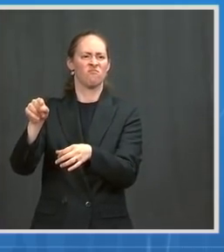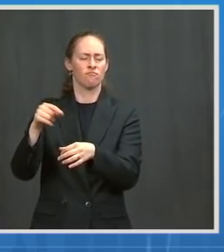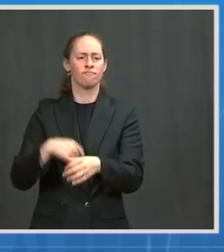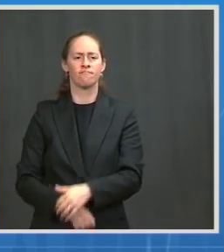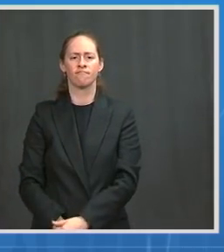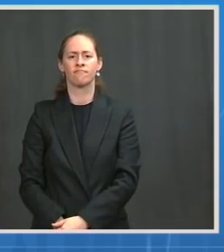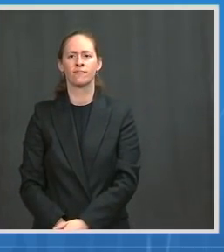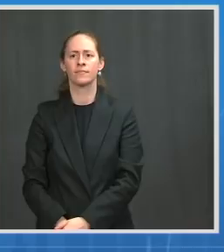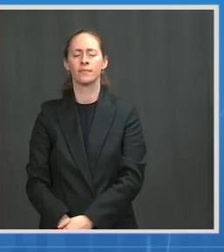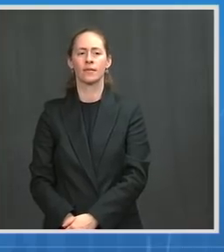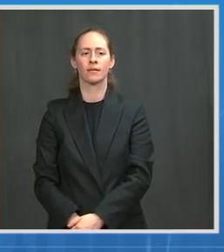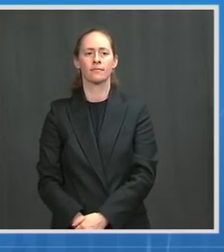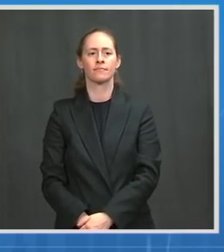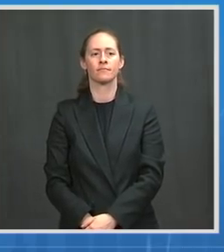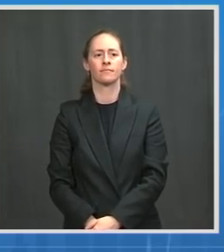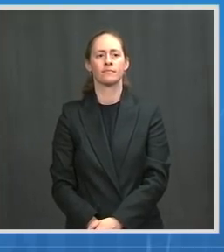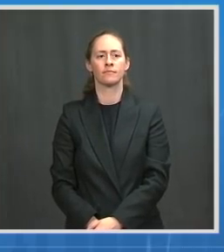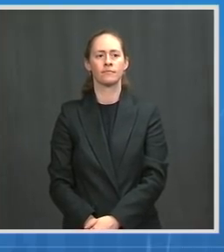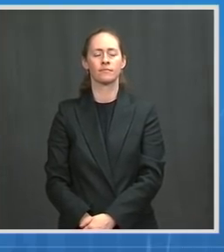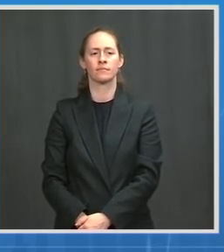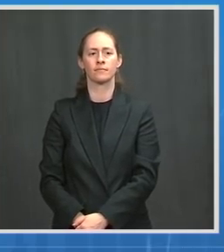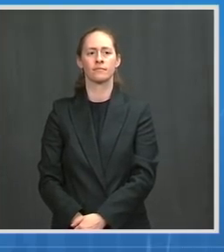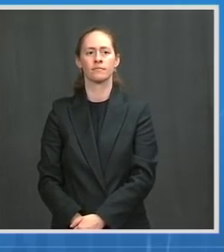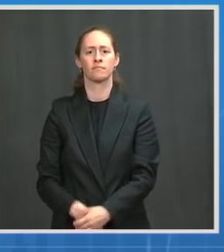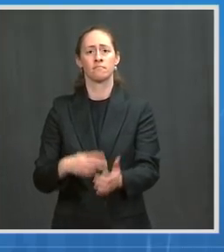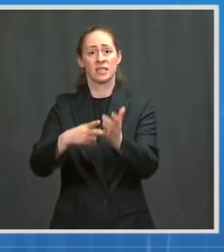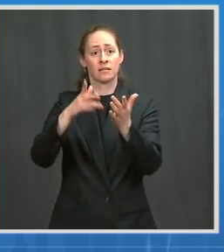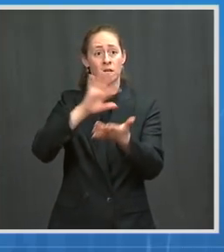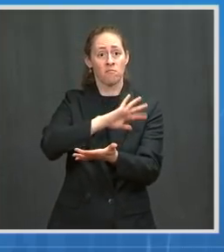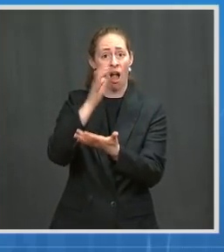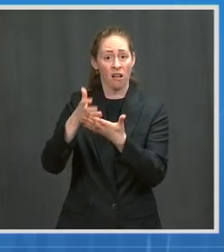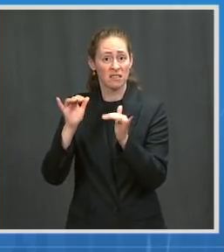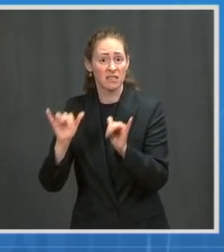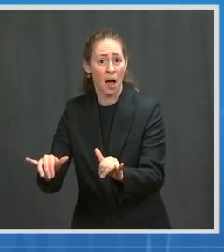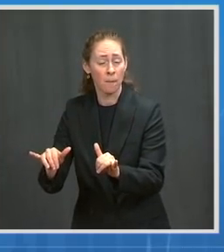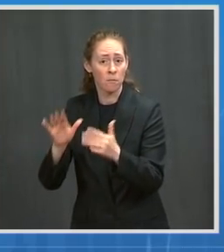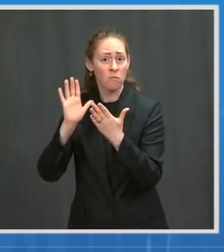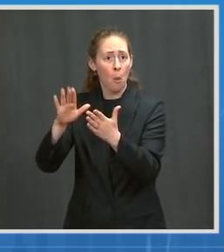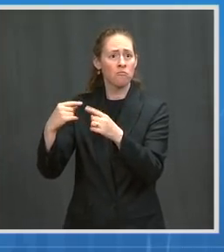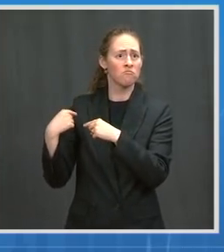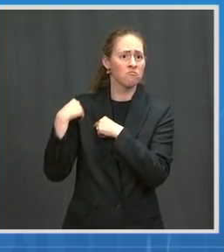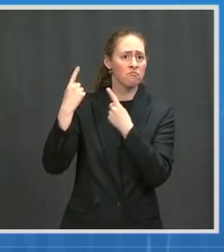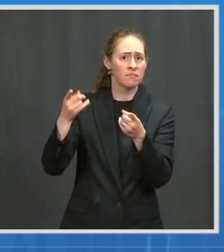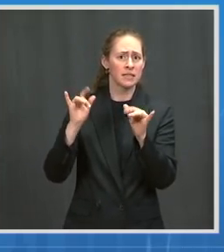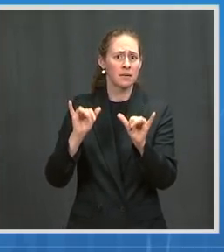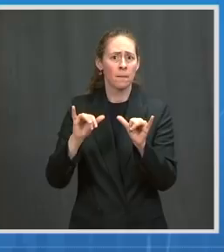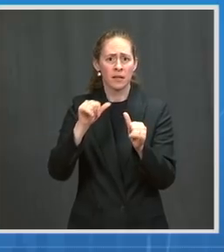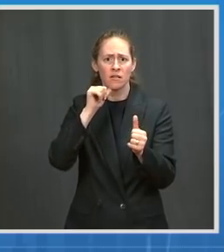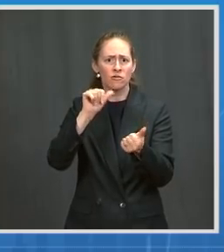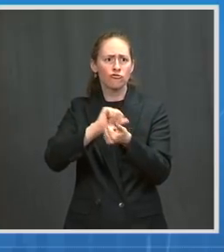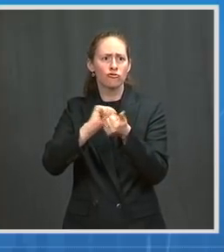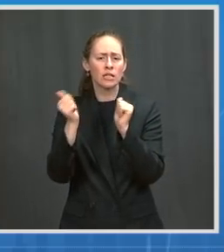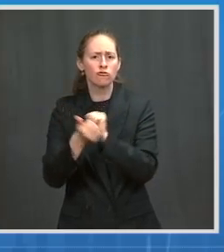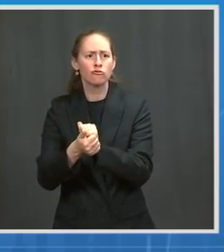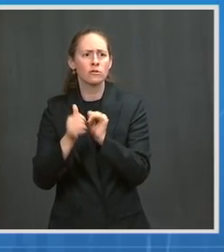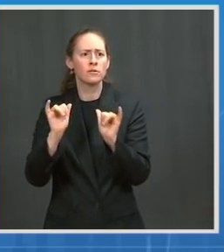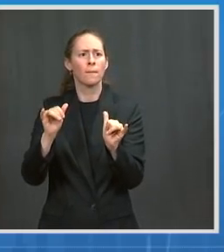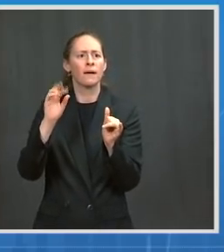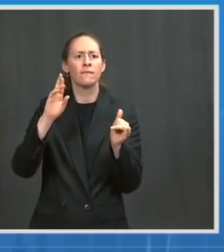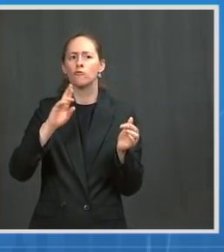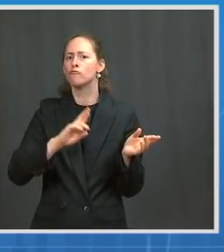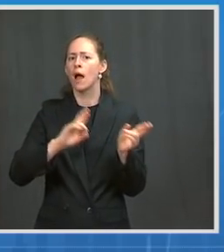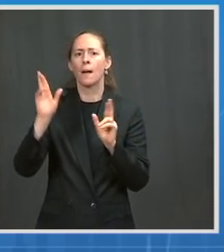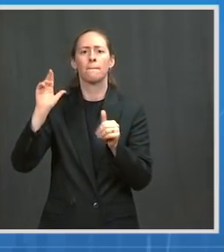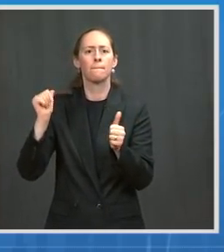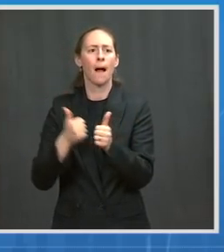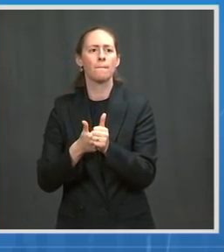the approach on supply is going to be the same approach that we have followed since day one, which is to be prepared for any contingency